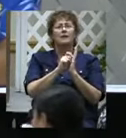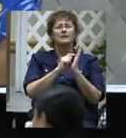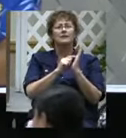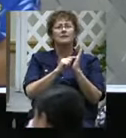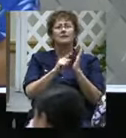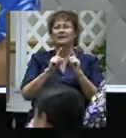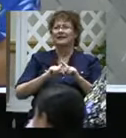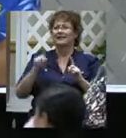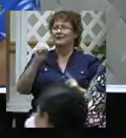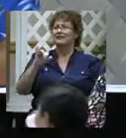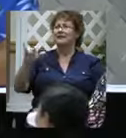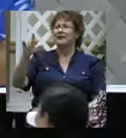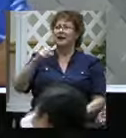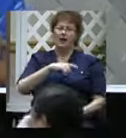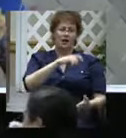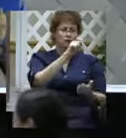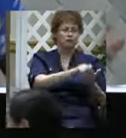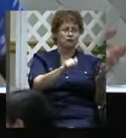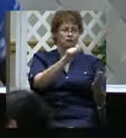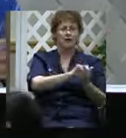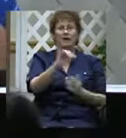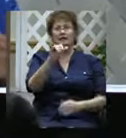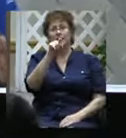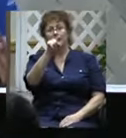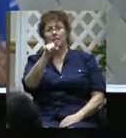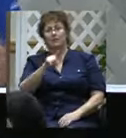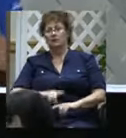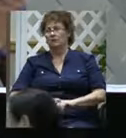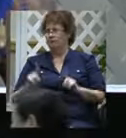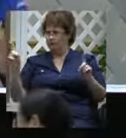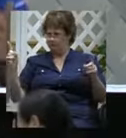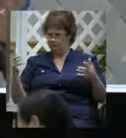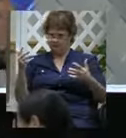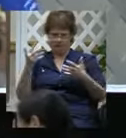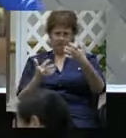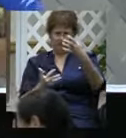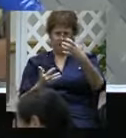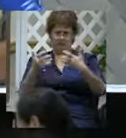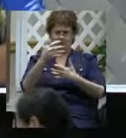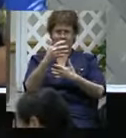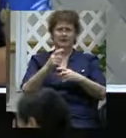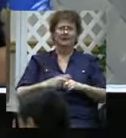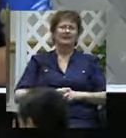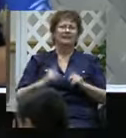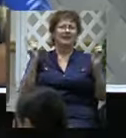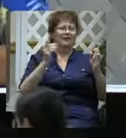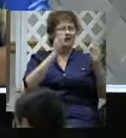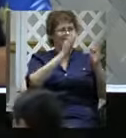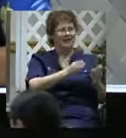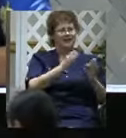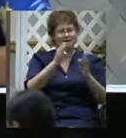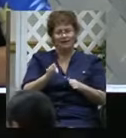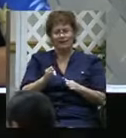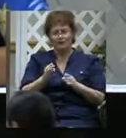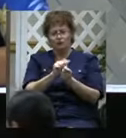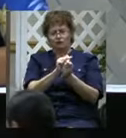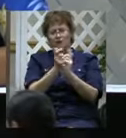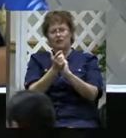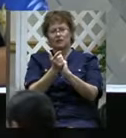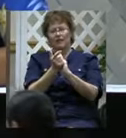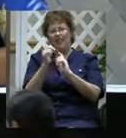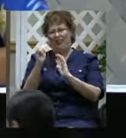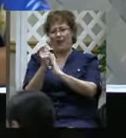And I can write the same thing as you can, but we'll write it differently, and it will require individual and specific translation at